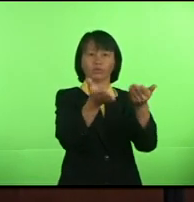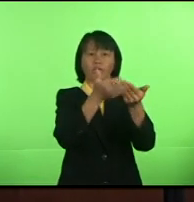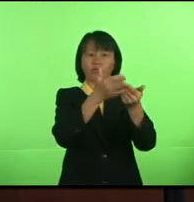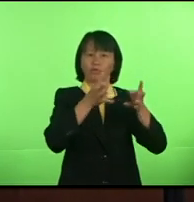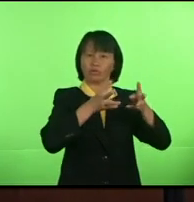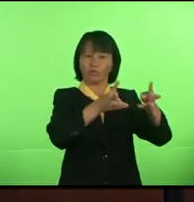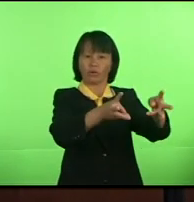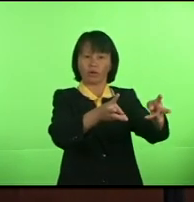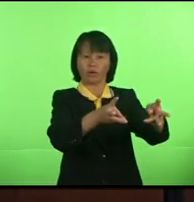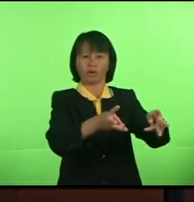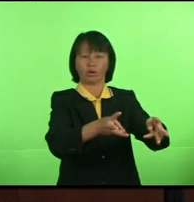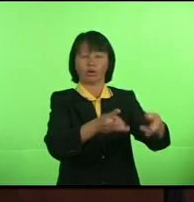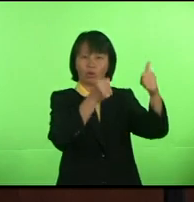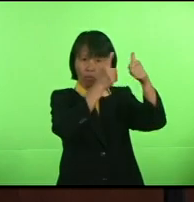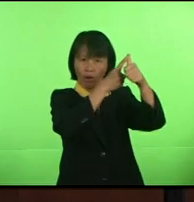For example,